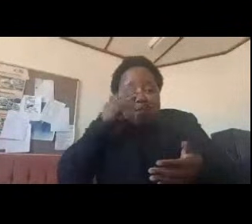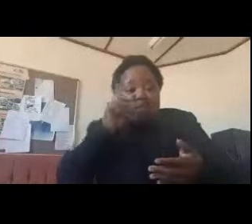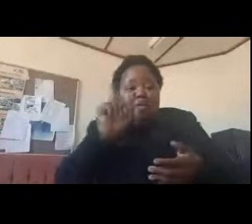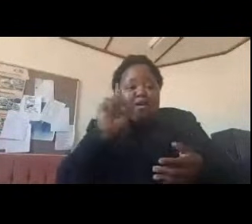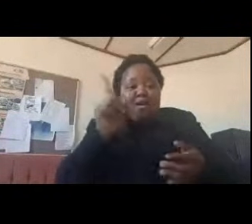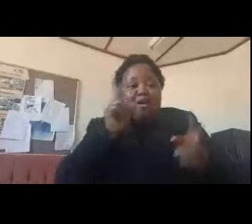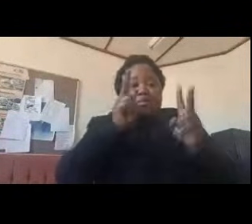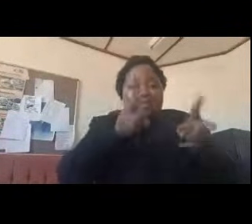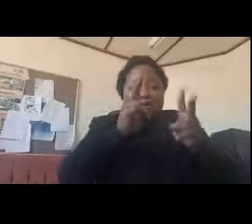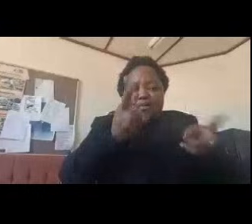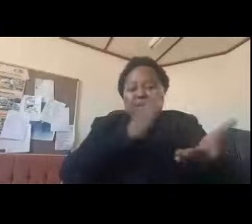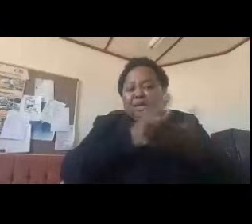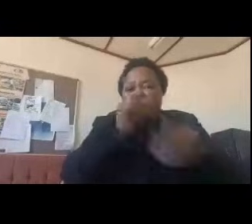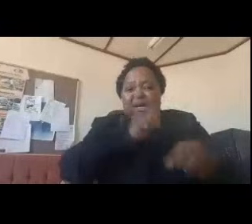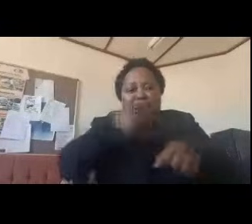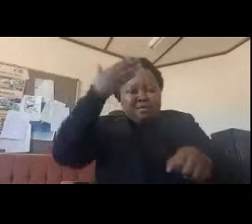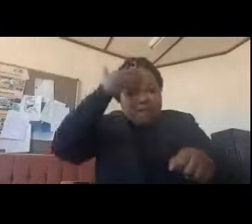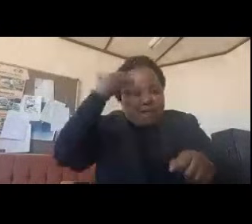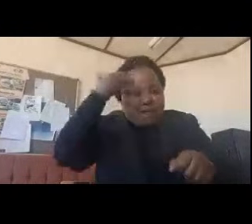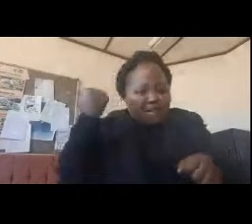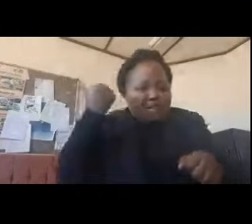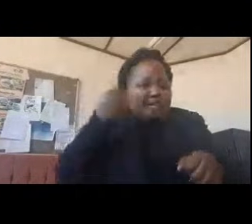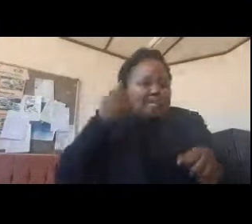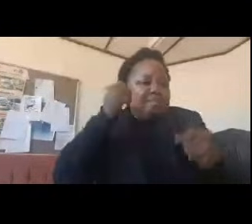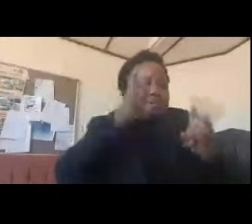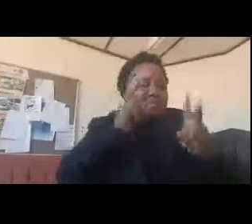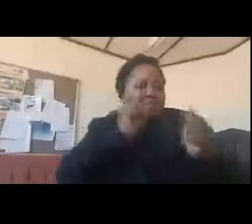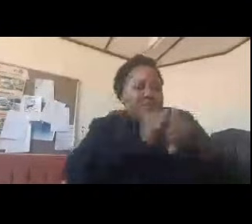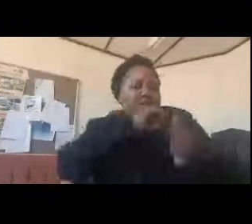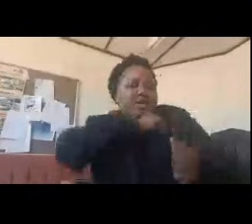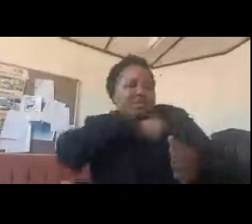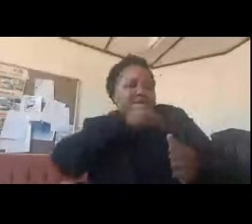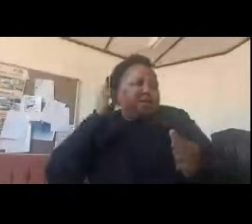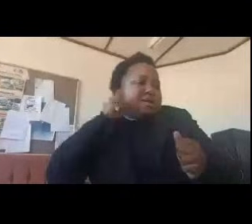forgetting that there are people with disabilities that would